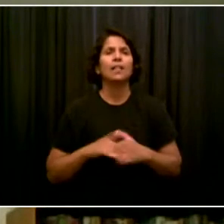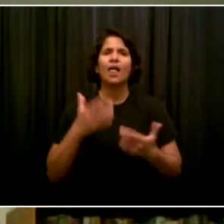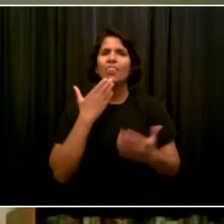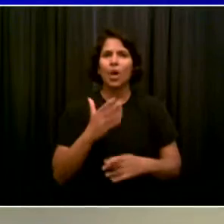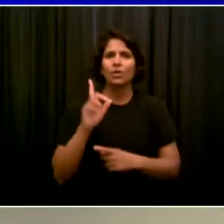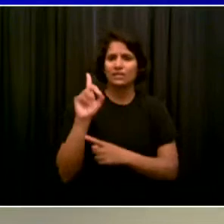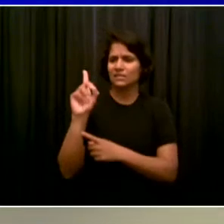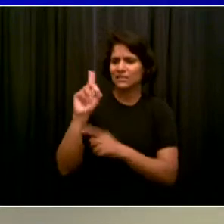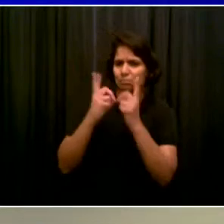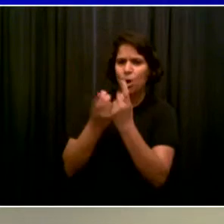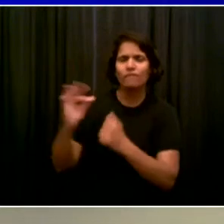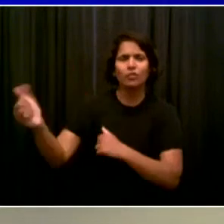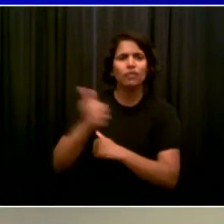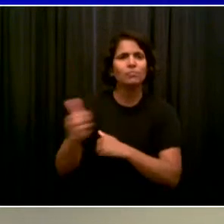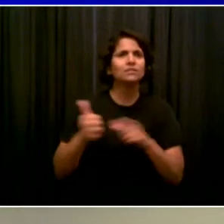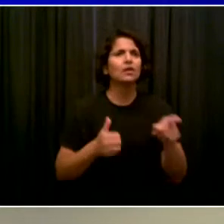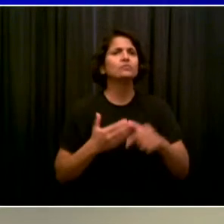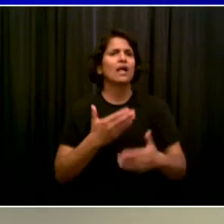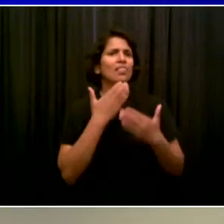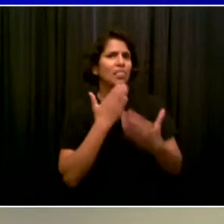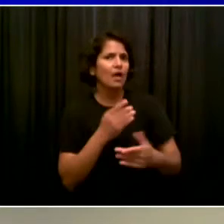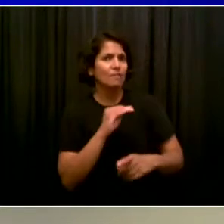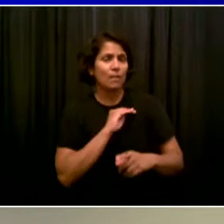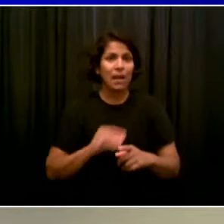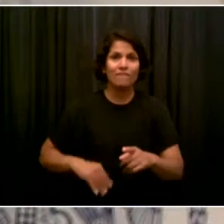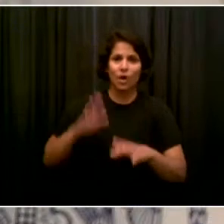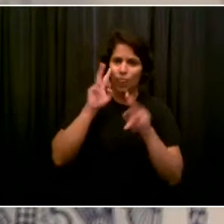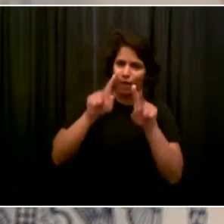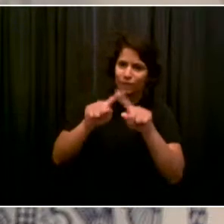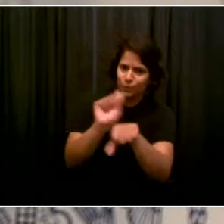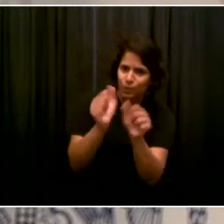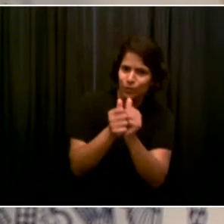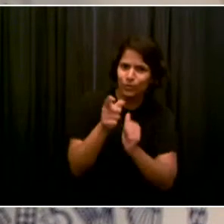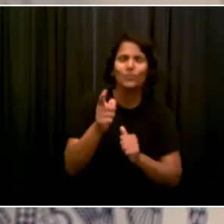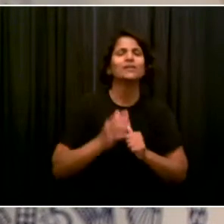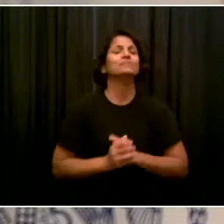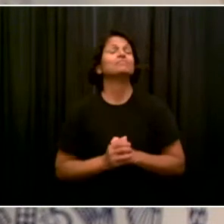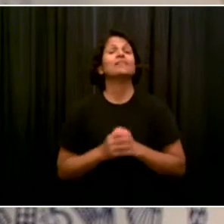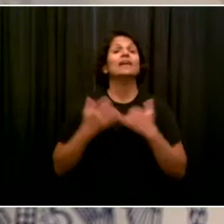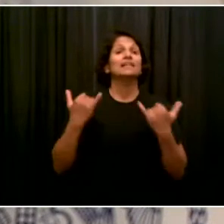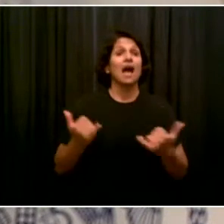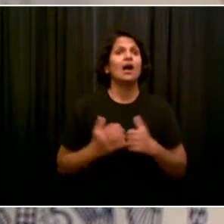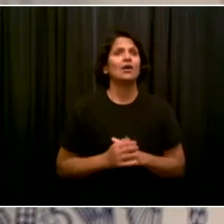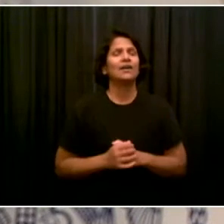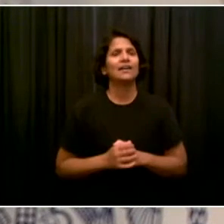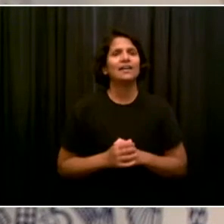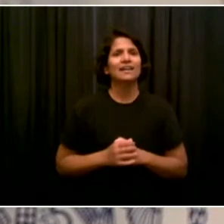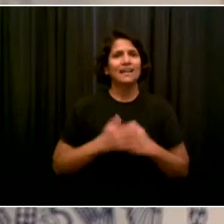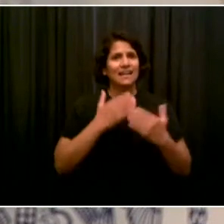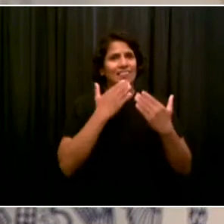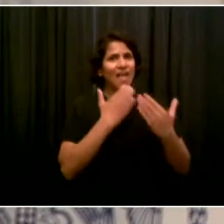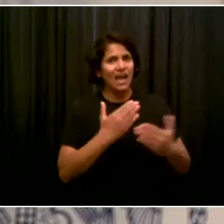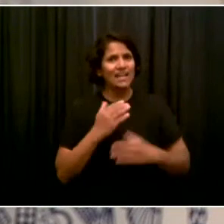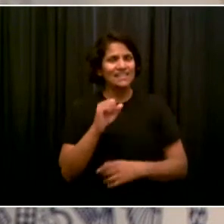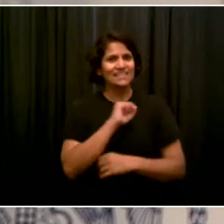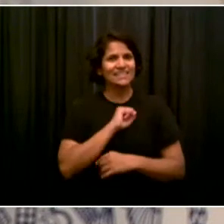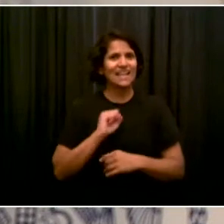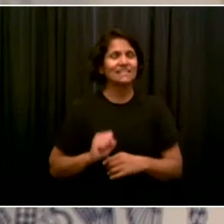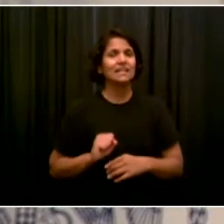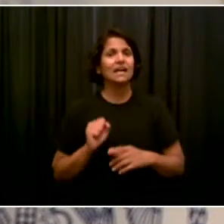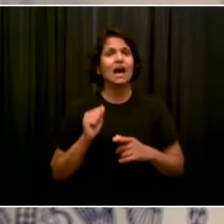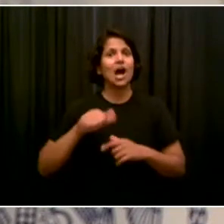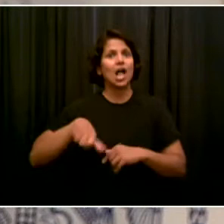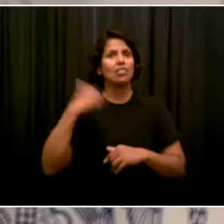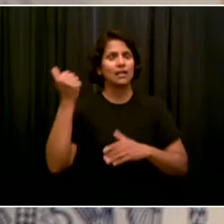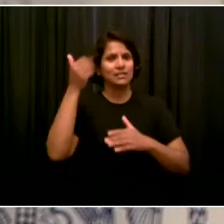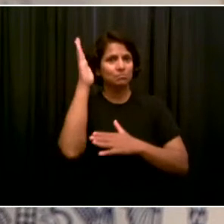today. Thank you so much, Senator. And now I want to turn to your partner in achieving this really, really important legislation.